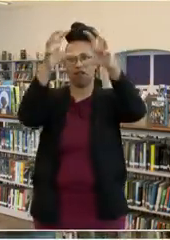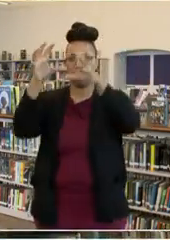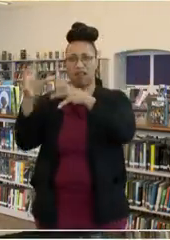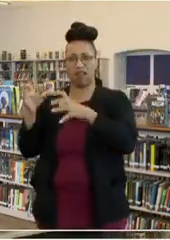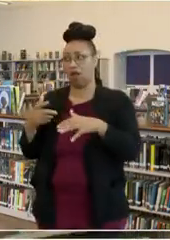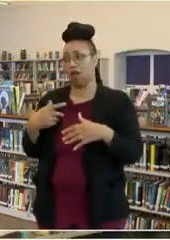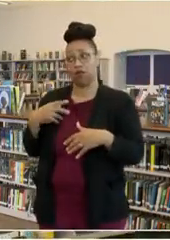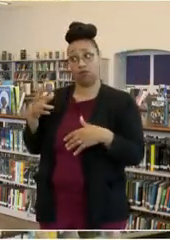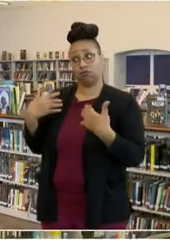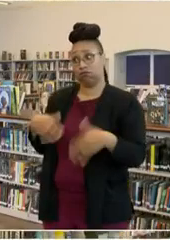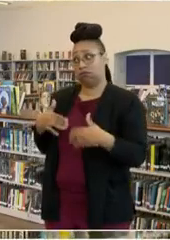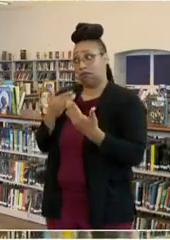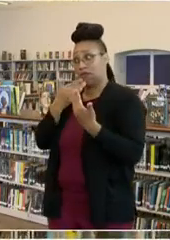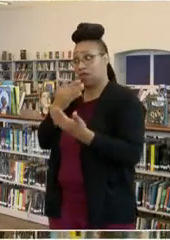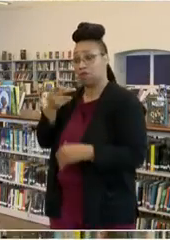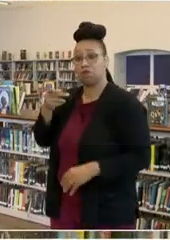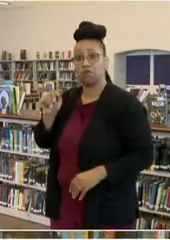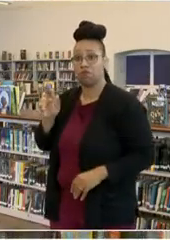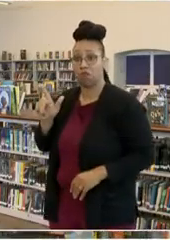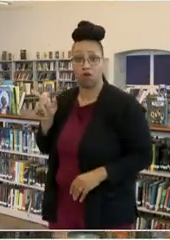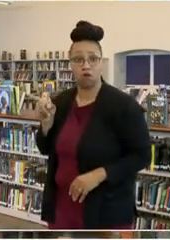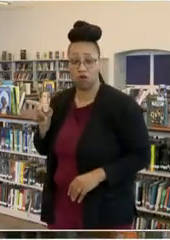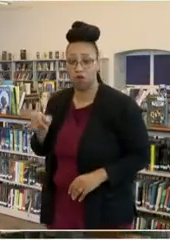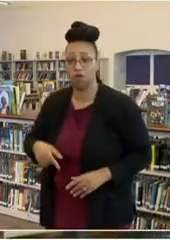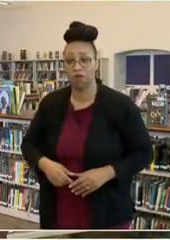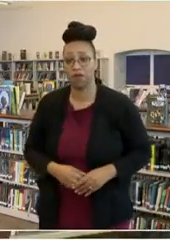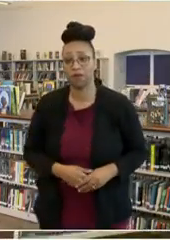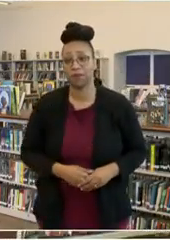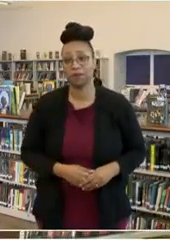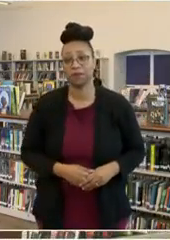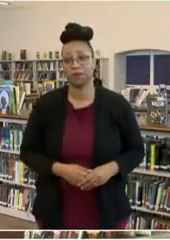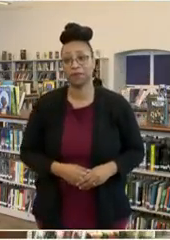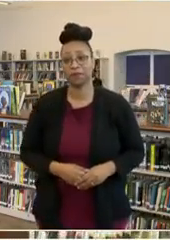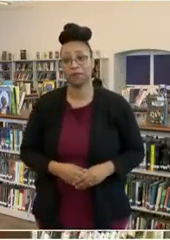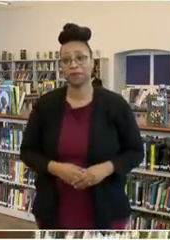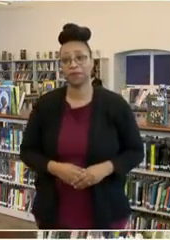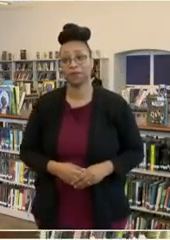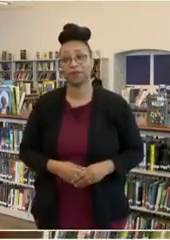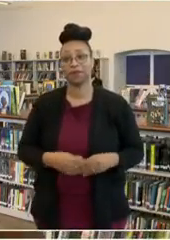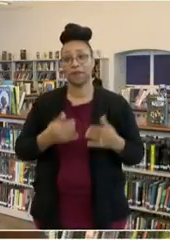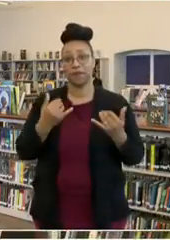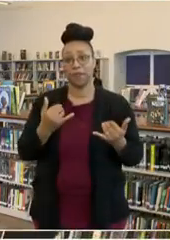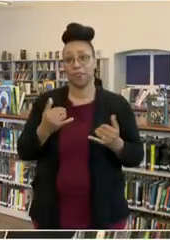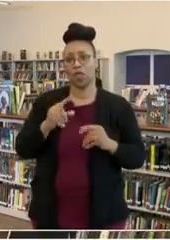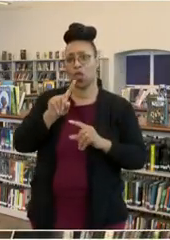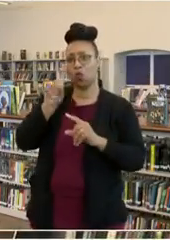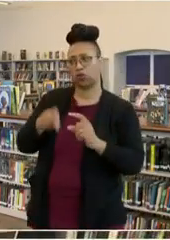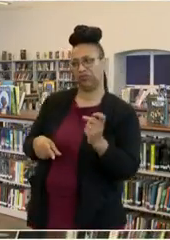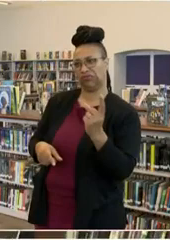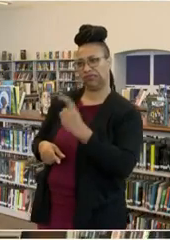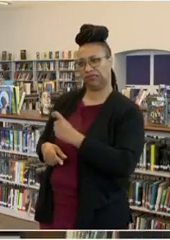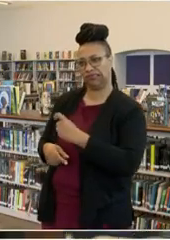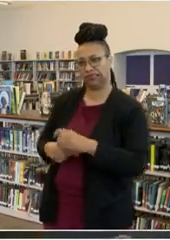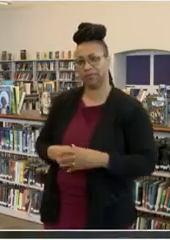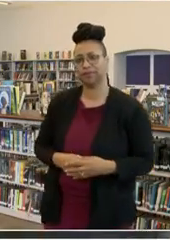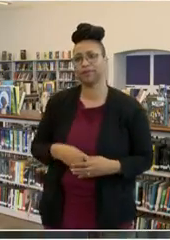Could someone speak to the emphasis on the science of reading in the tutoring instruction? Sure. I can.